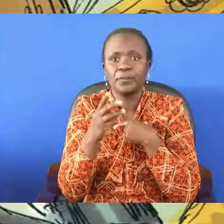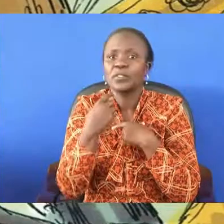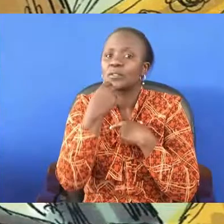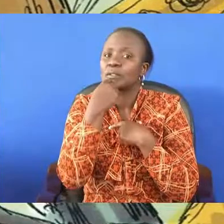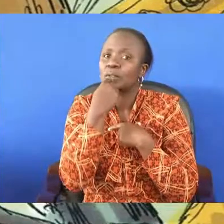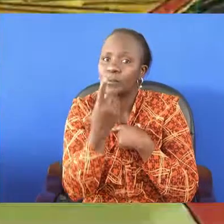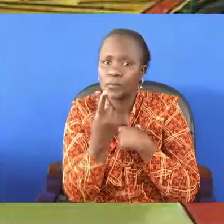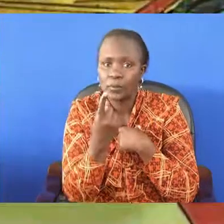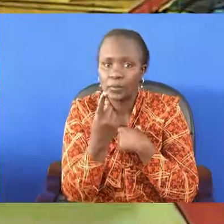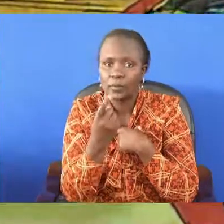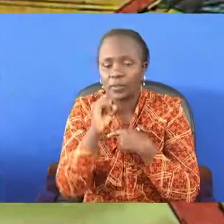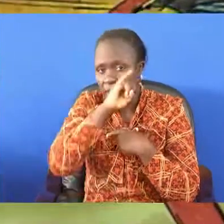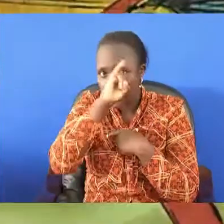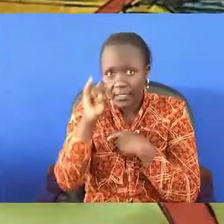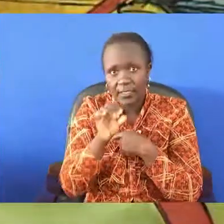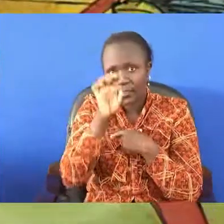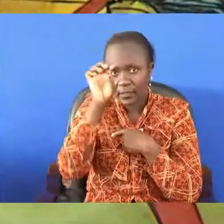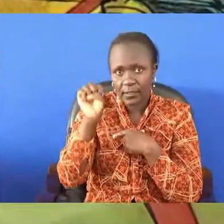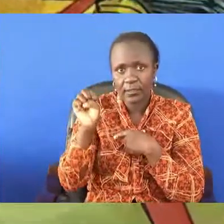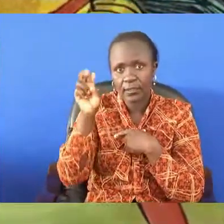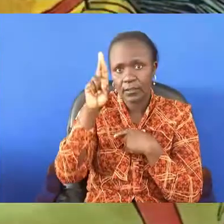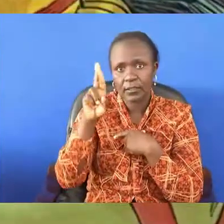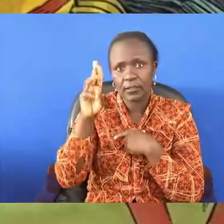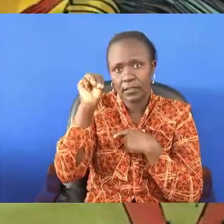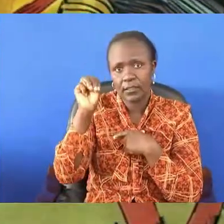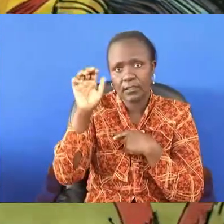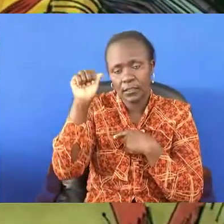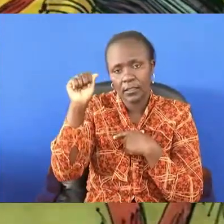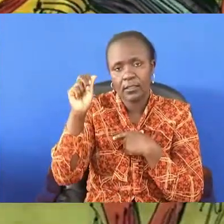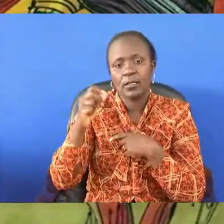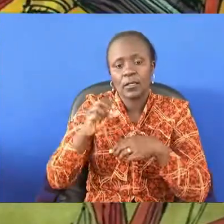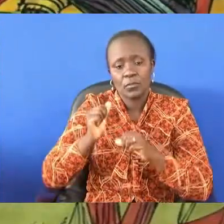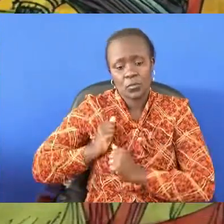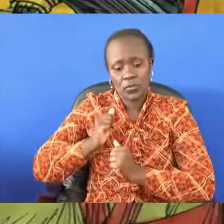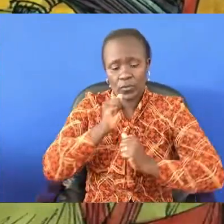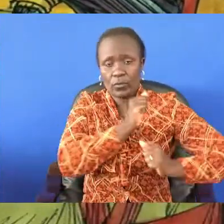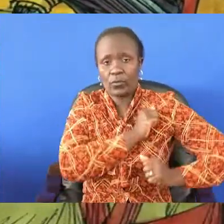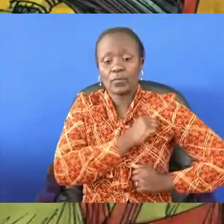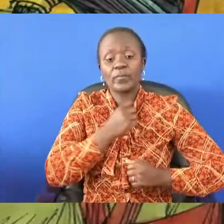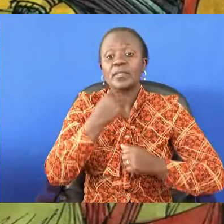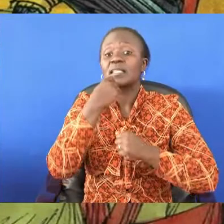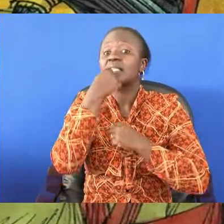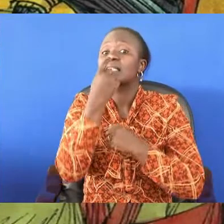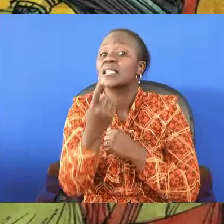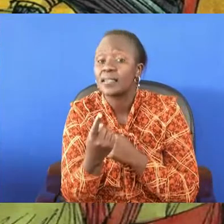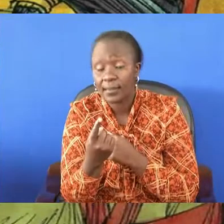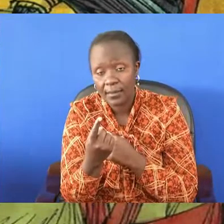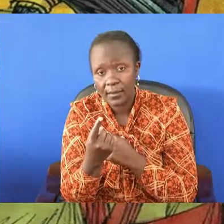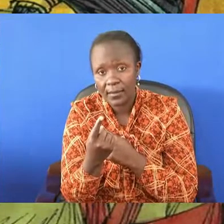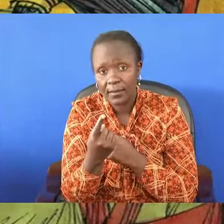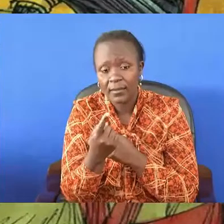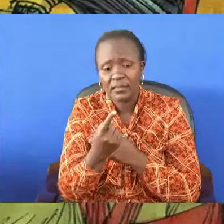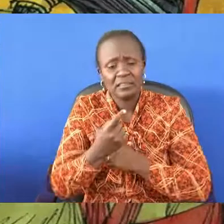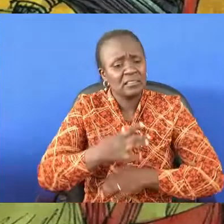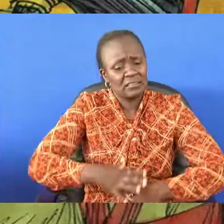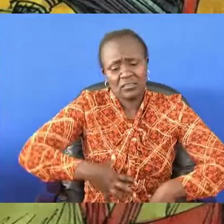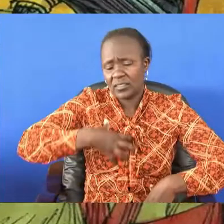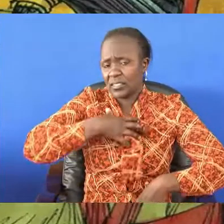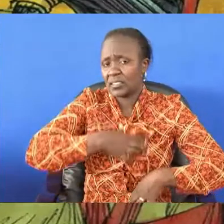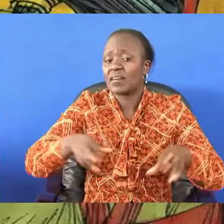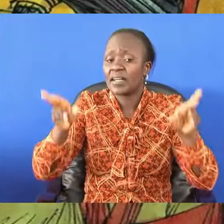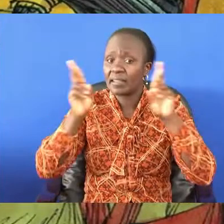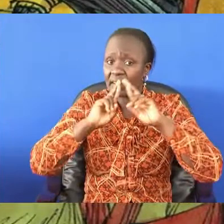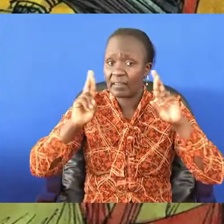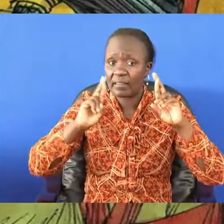So, Jeremiah, the officials who heard Jeremiah spoke, they were anchored. They were not ready